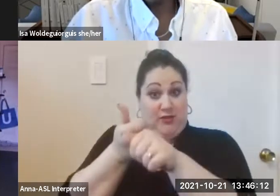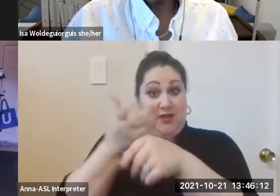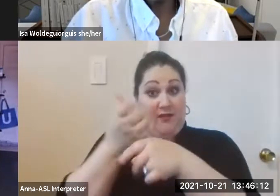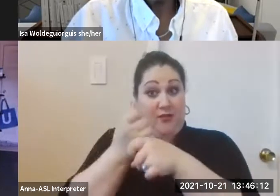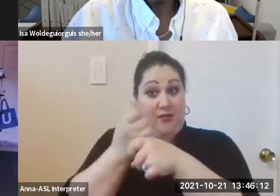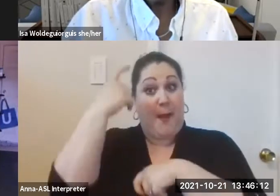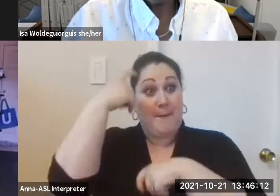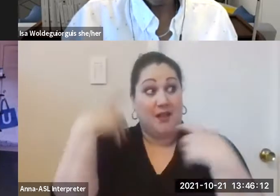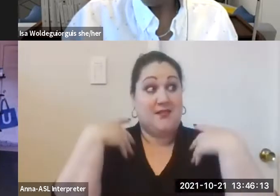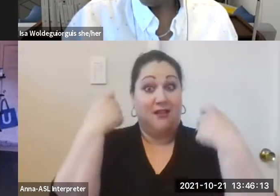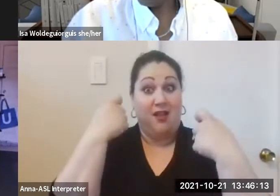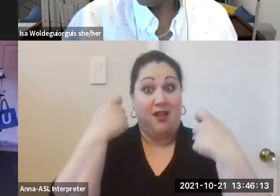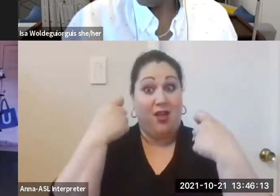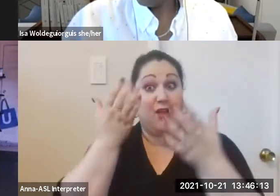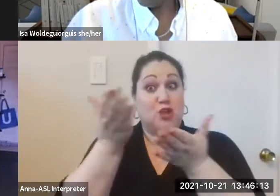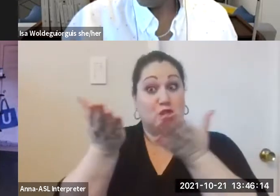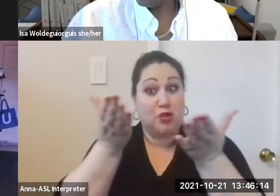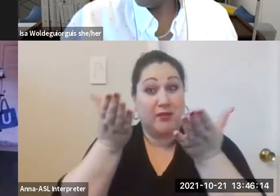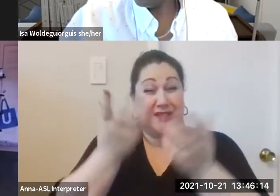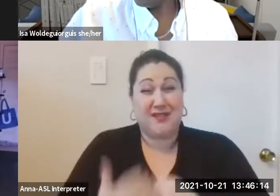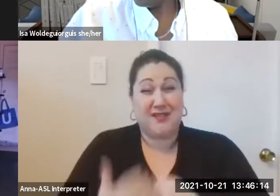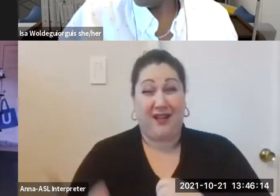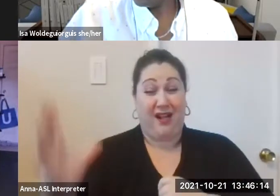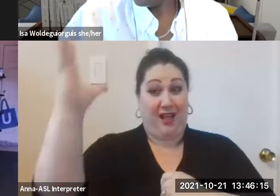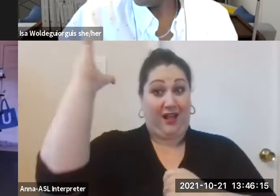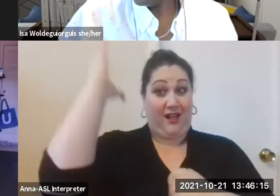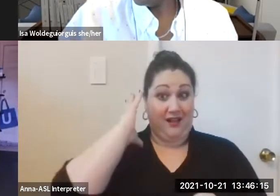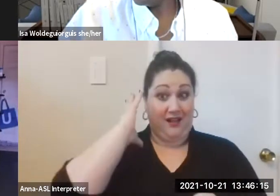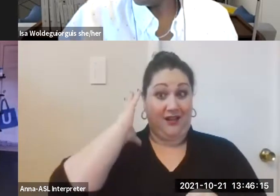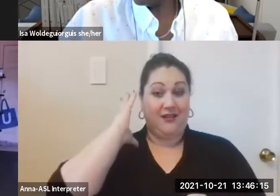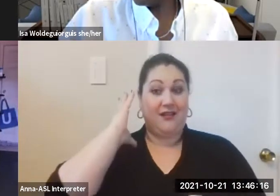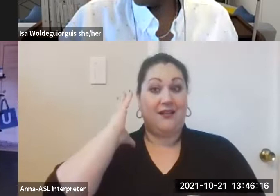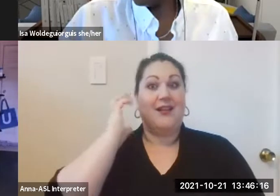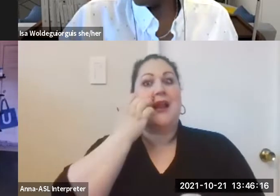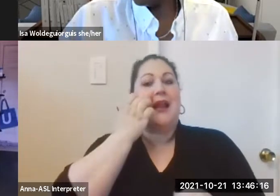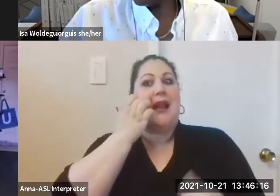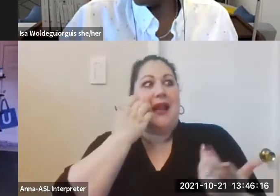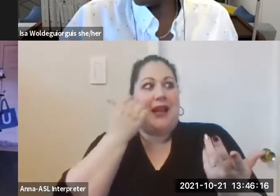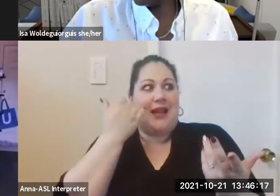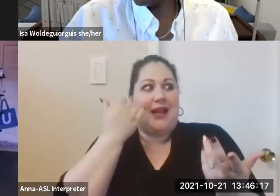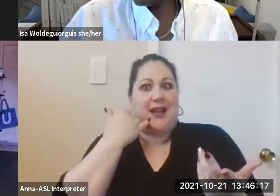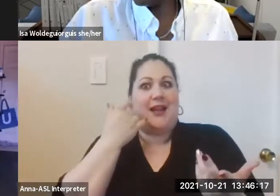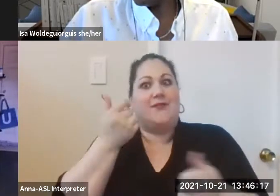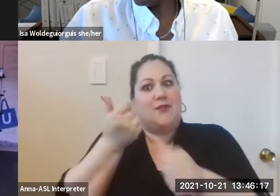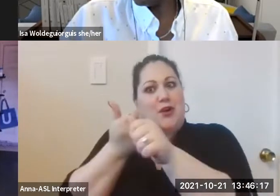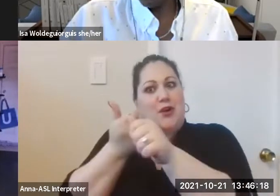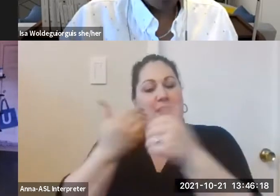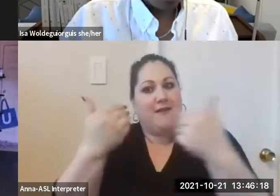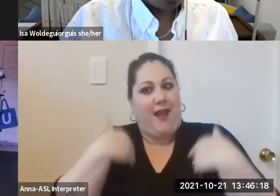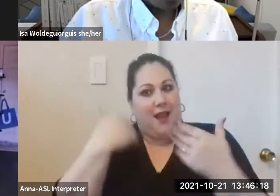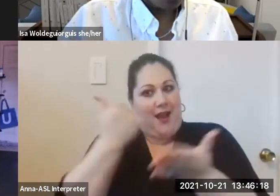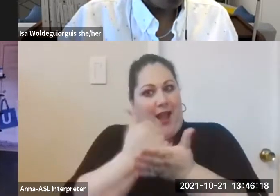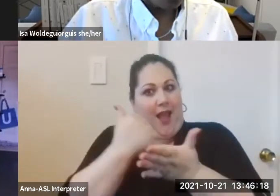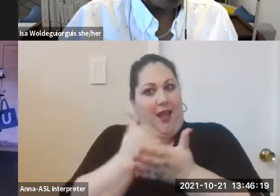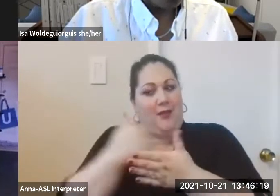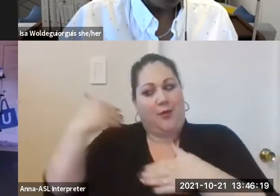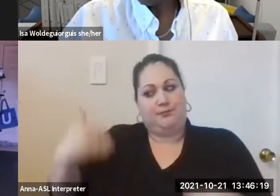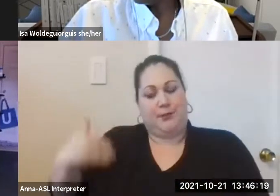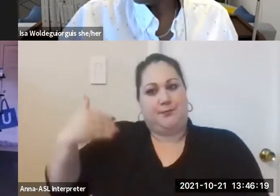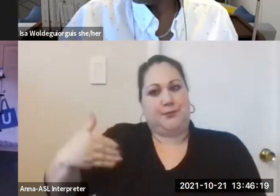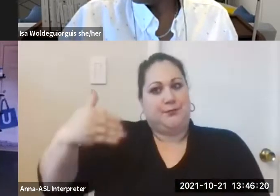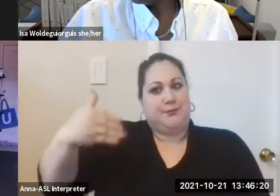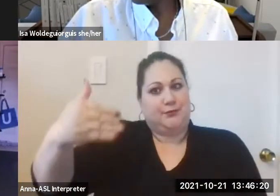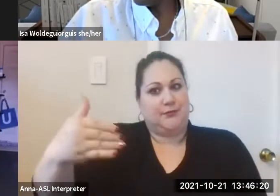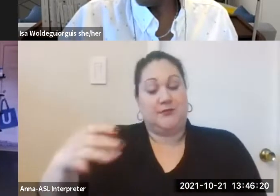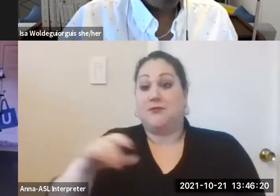start of my case and throughout the whole process, had she not been forced to go live with her